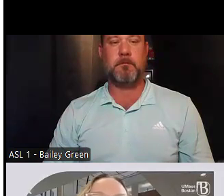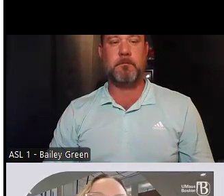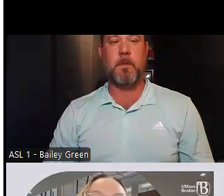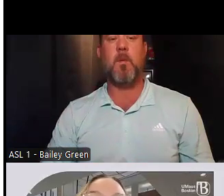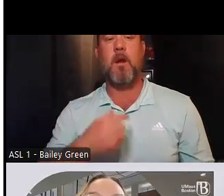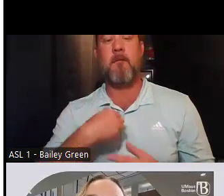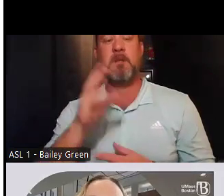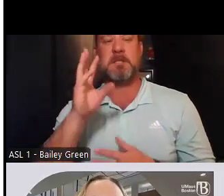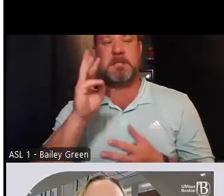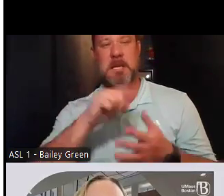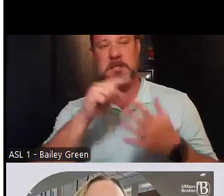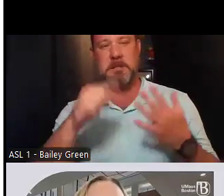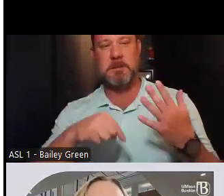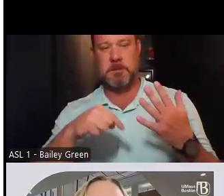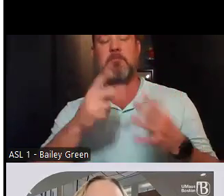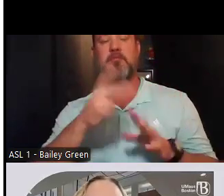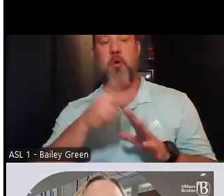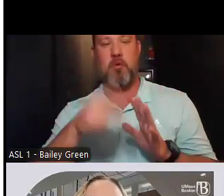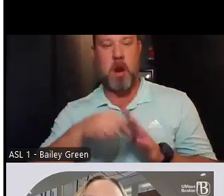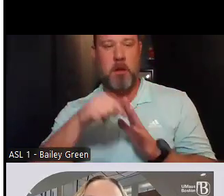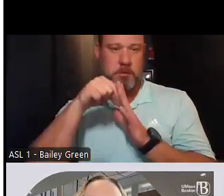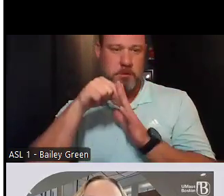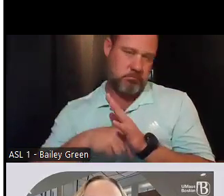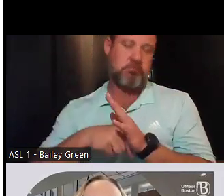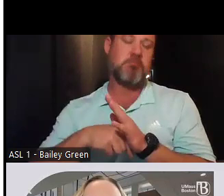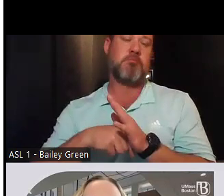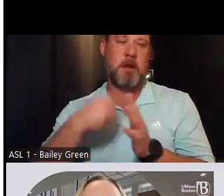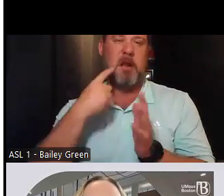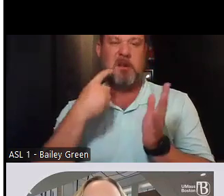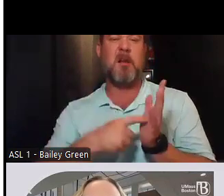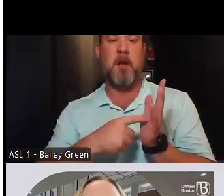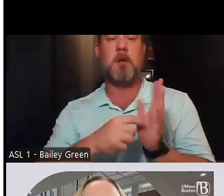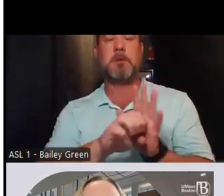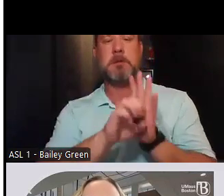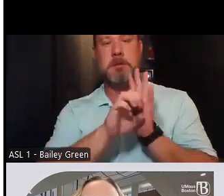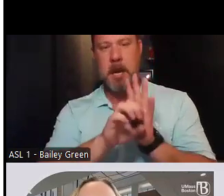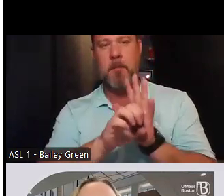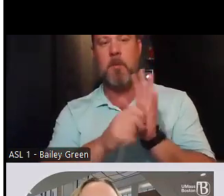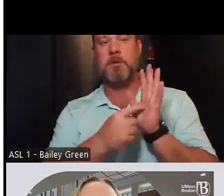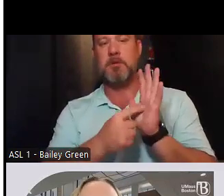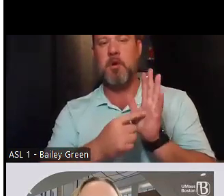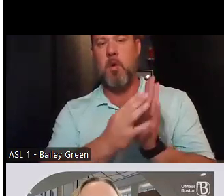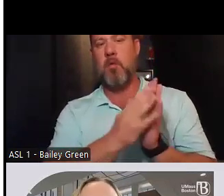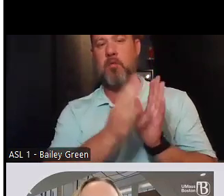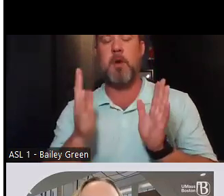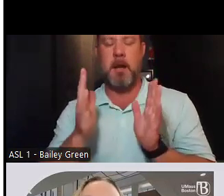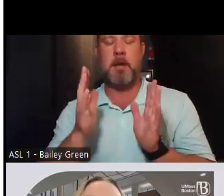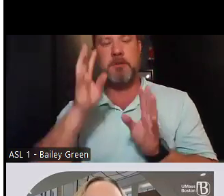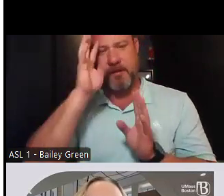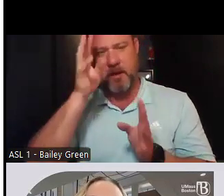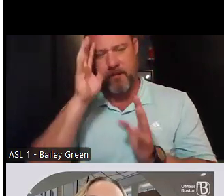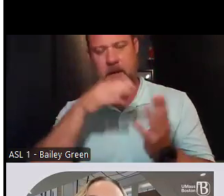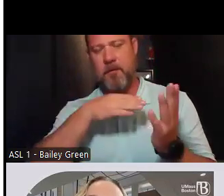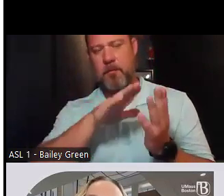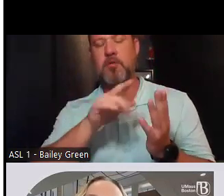So we looked at a number of programs in depth and have identified some standout examples that reflect the range of innovative approaches